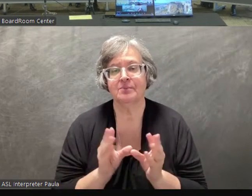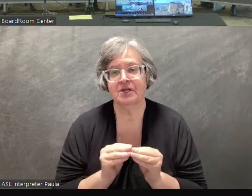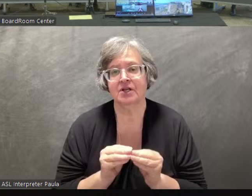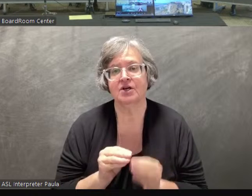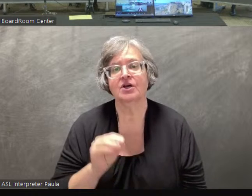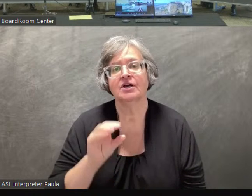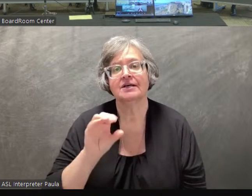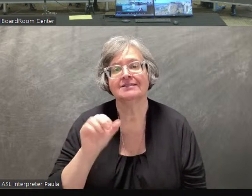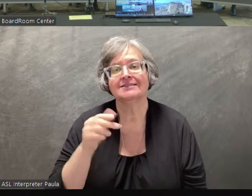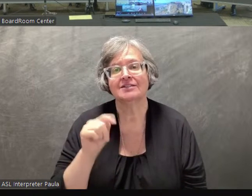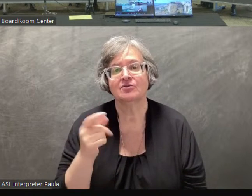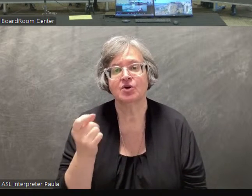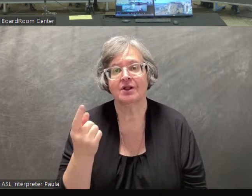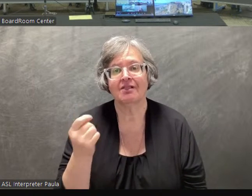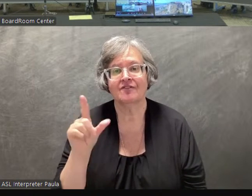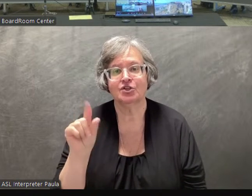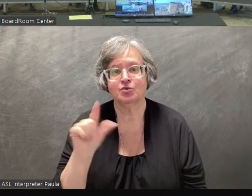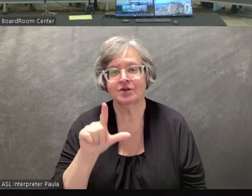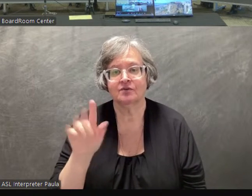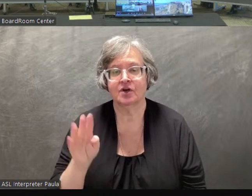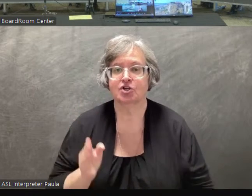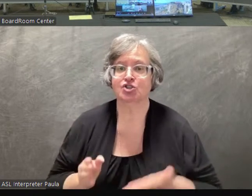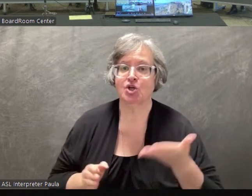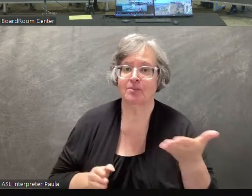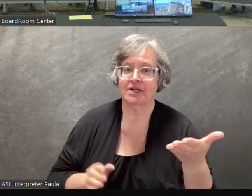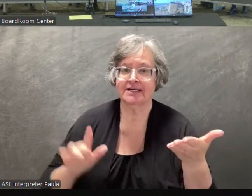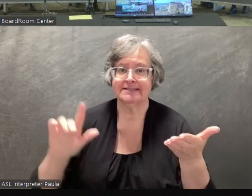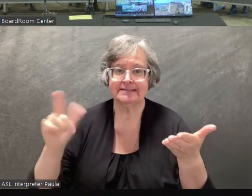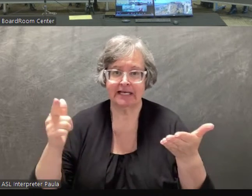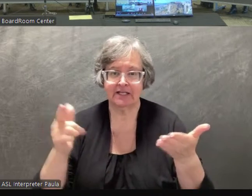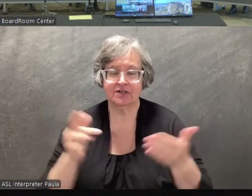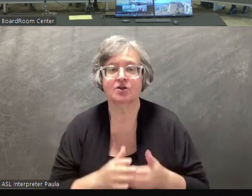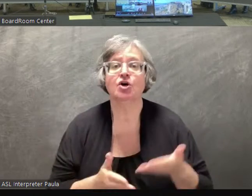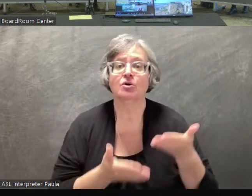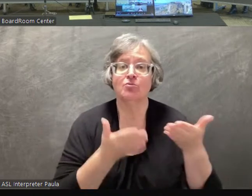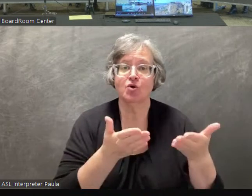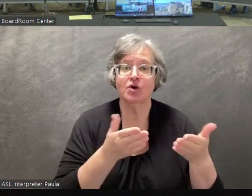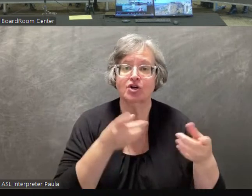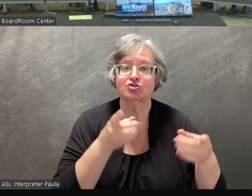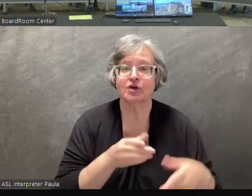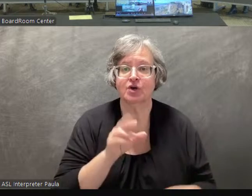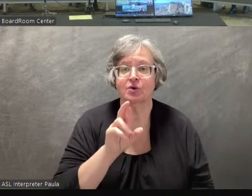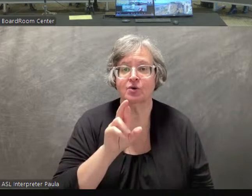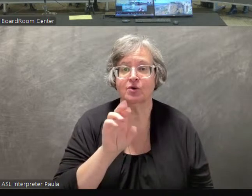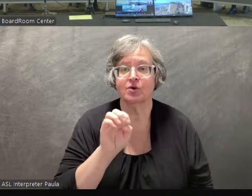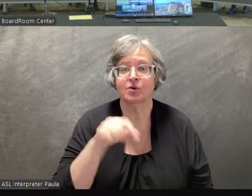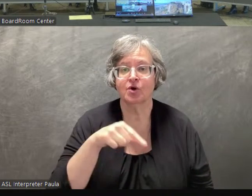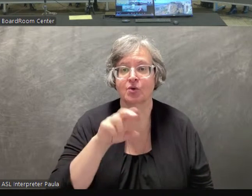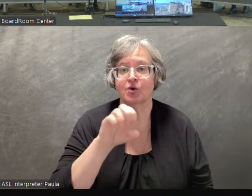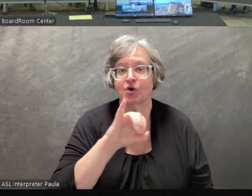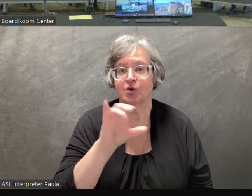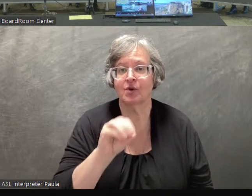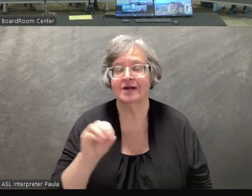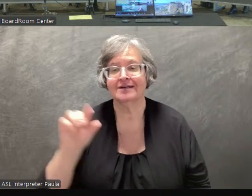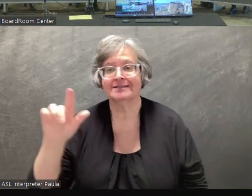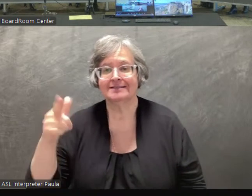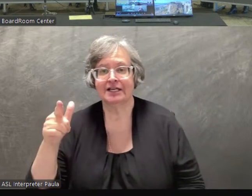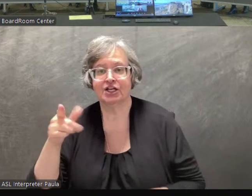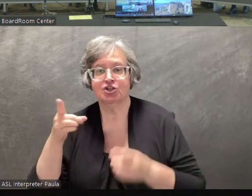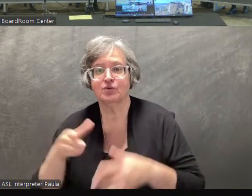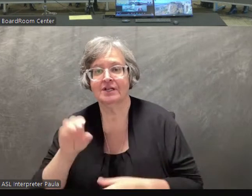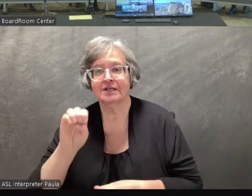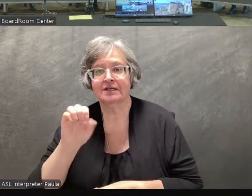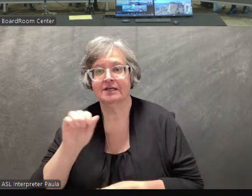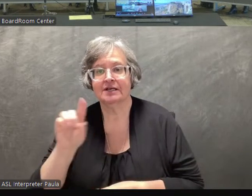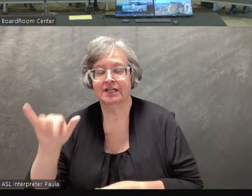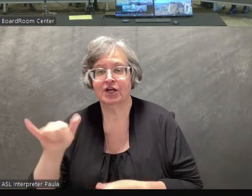11th, 2024? So moved. Second. It's been moved by Director Requejo, seconded by Director Eady, that the